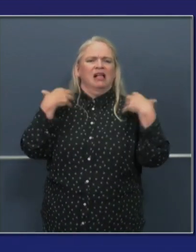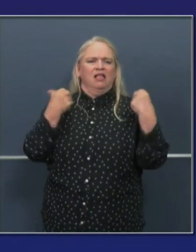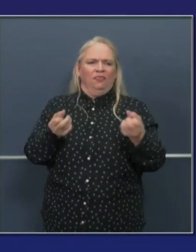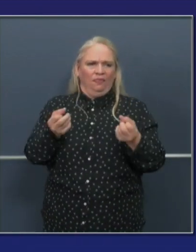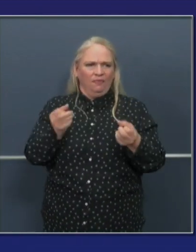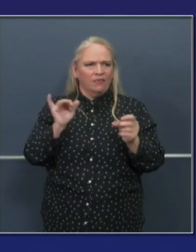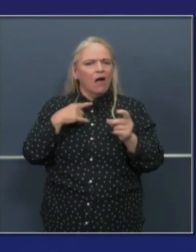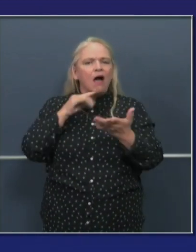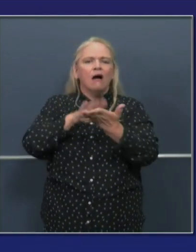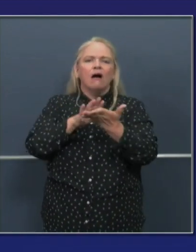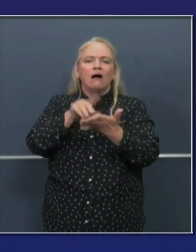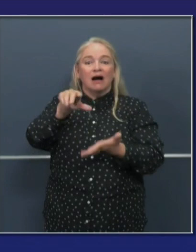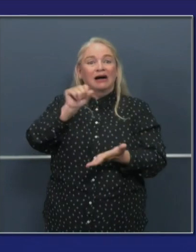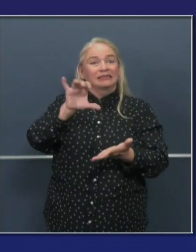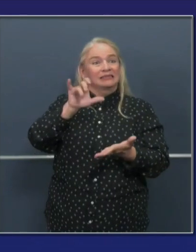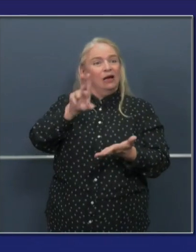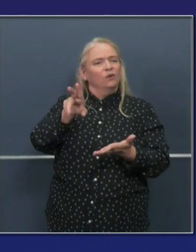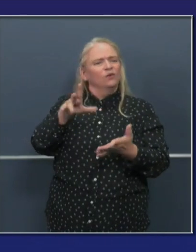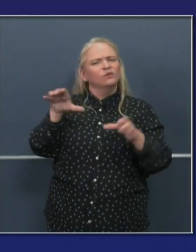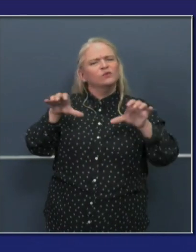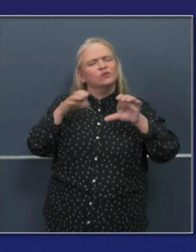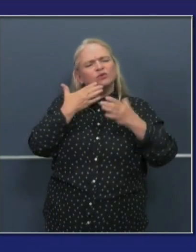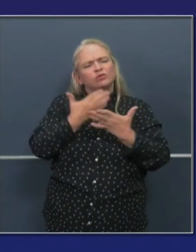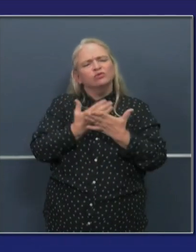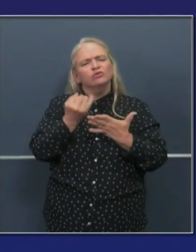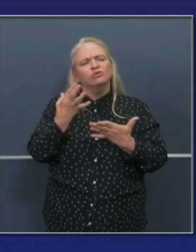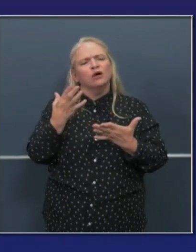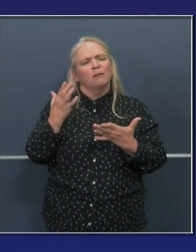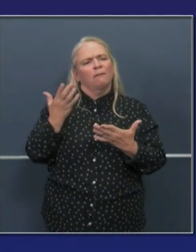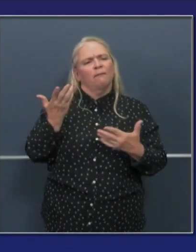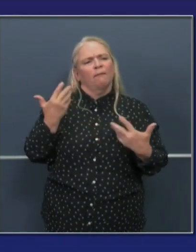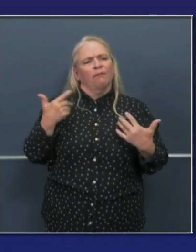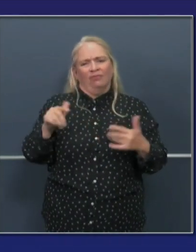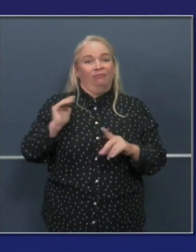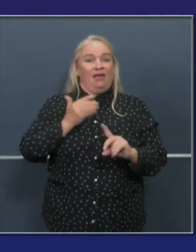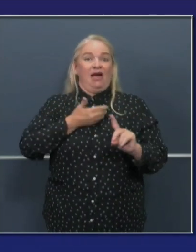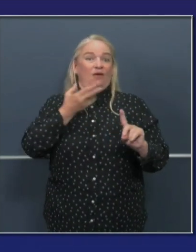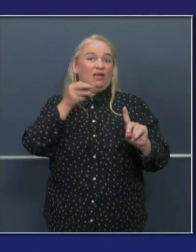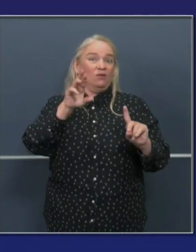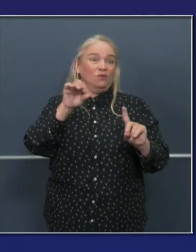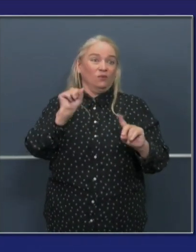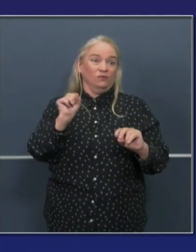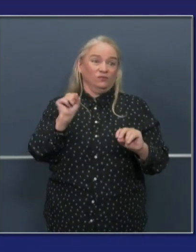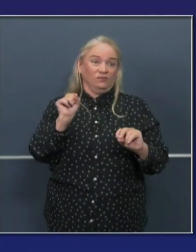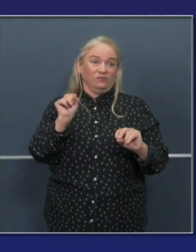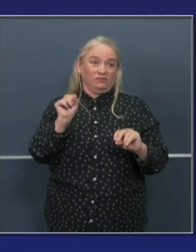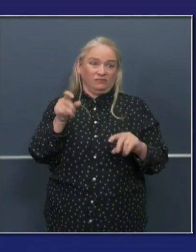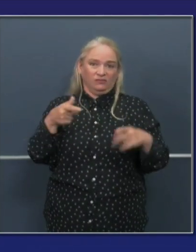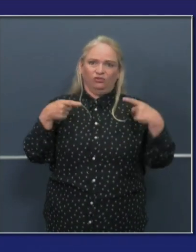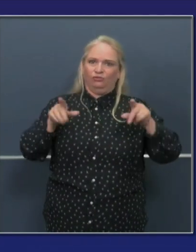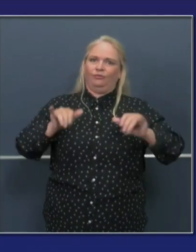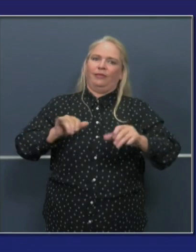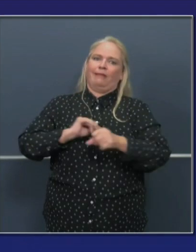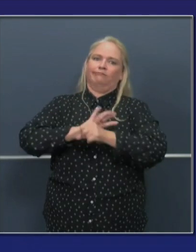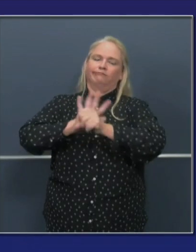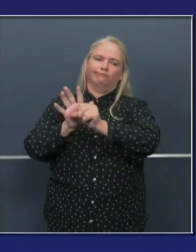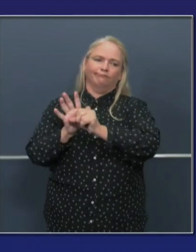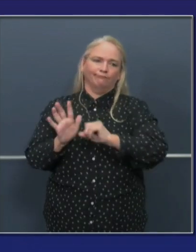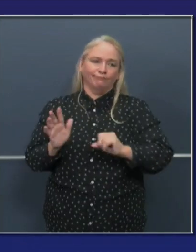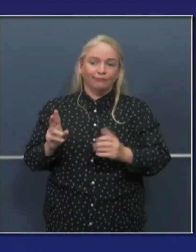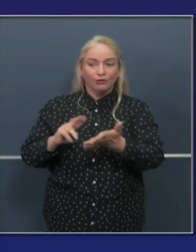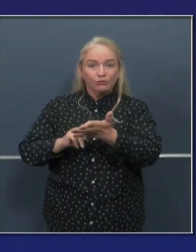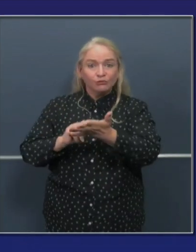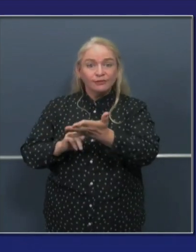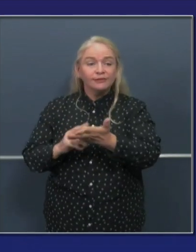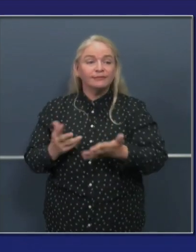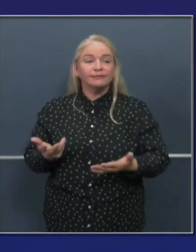maintaining their status as our frontline heroes in this pandemic. And let us not forget the nurses and others that are on